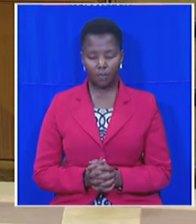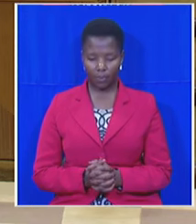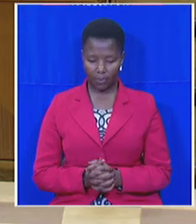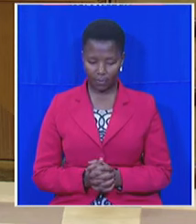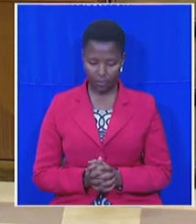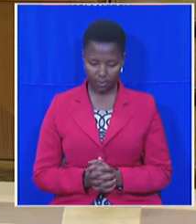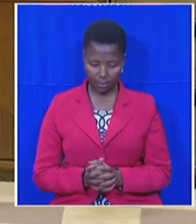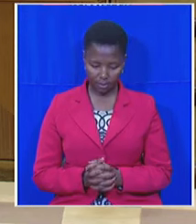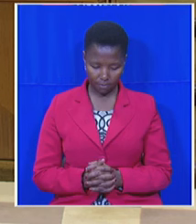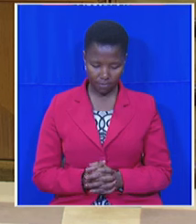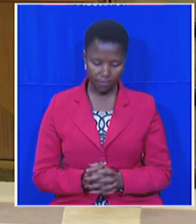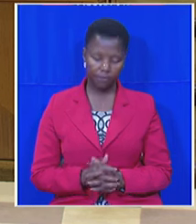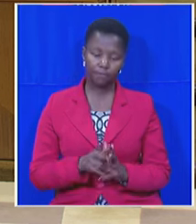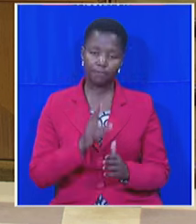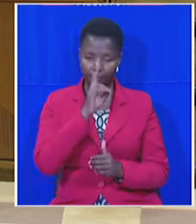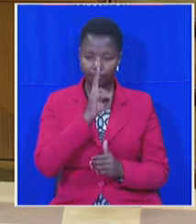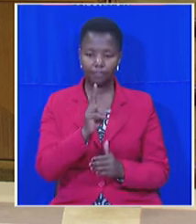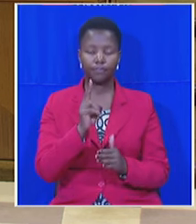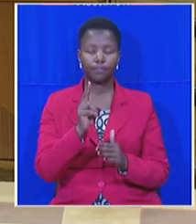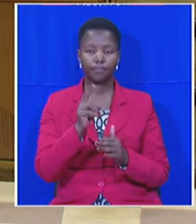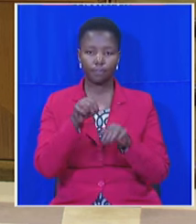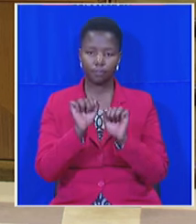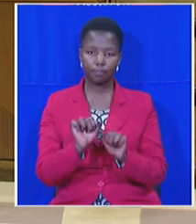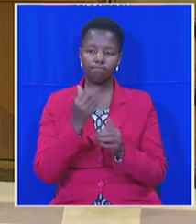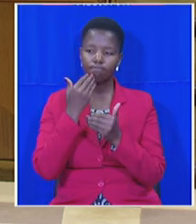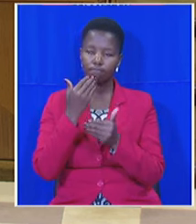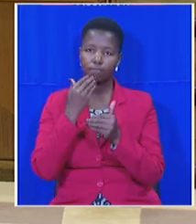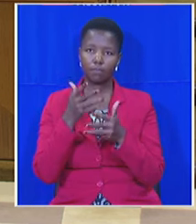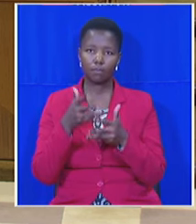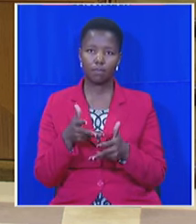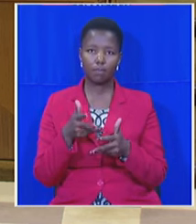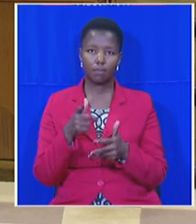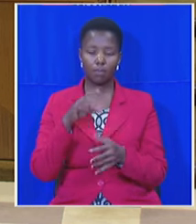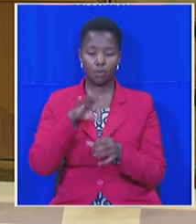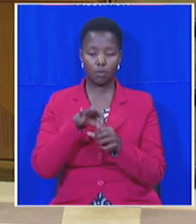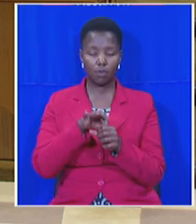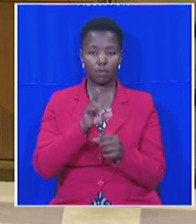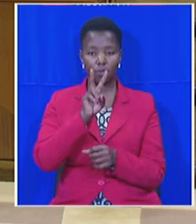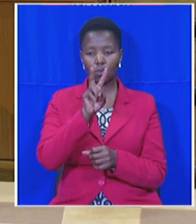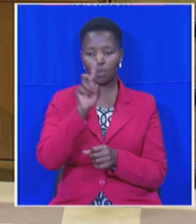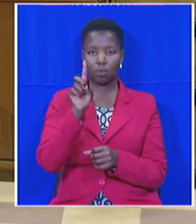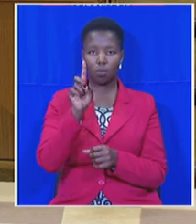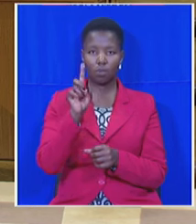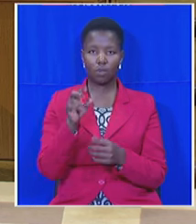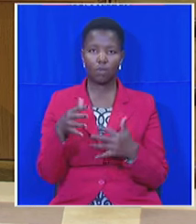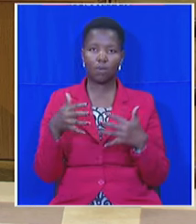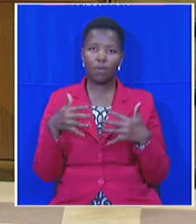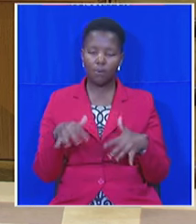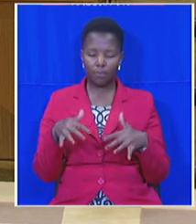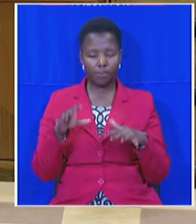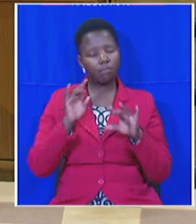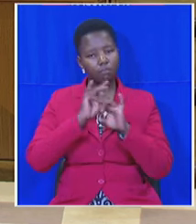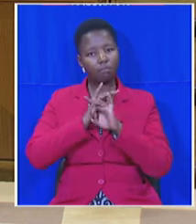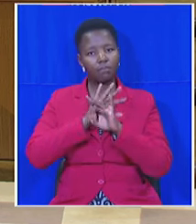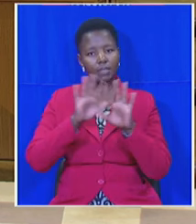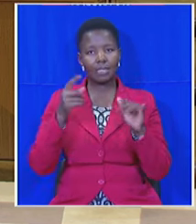Thank you, Madam House Chair, honourable members. The provision for vote 21 is, by and large, barely sufficient to properly